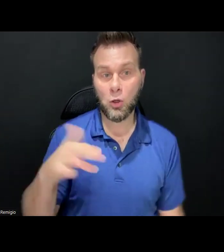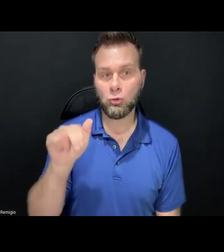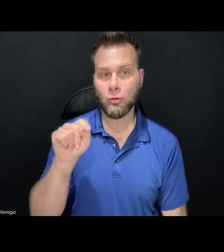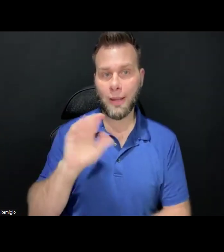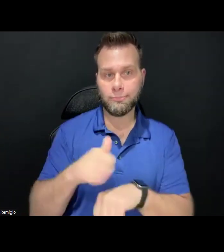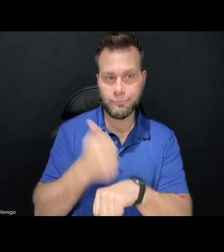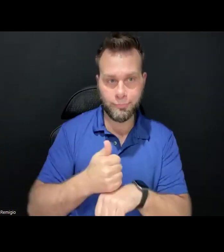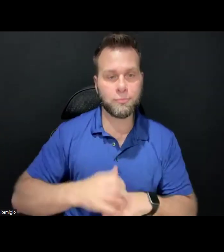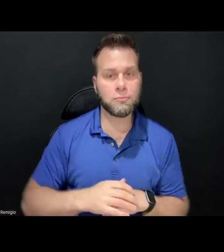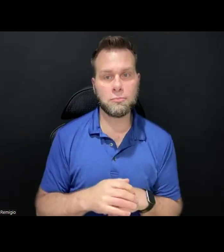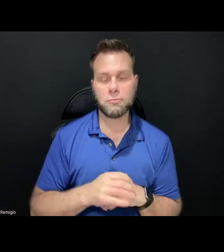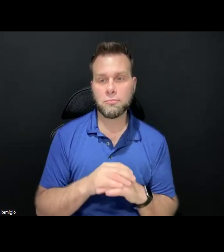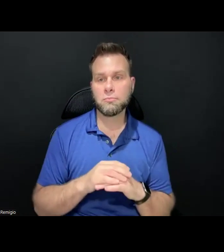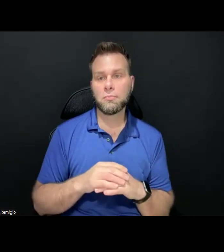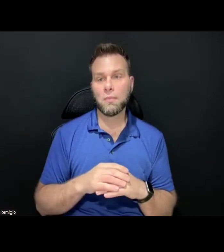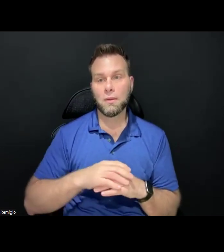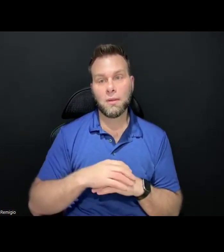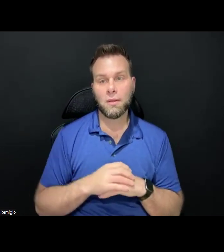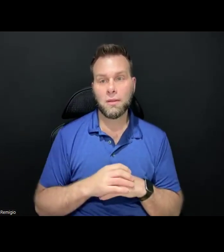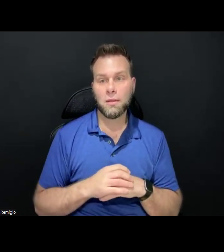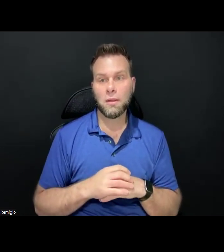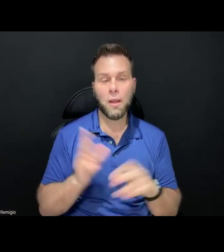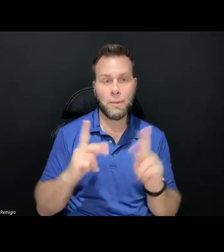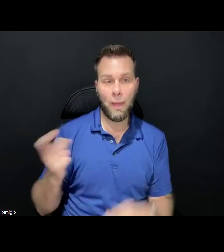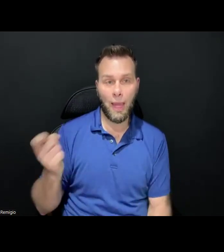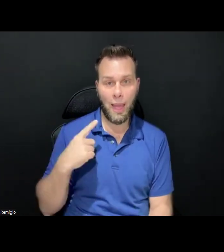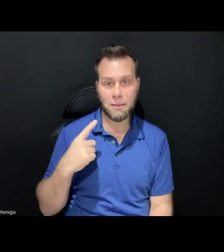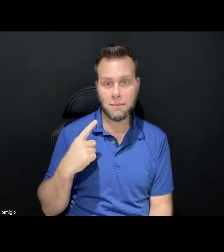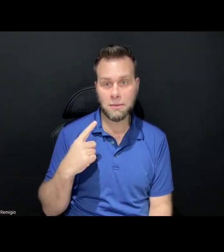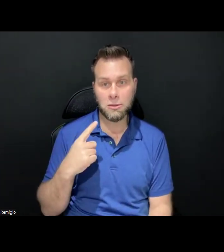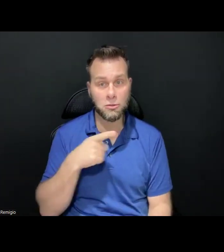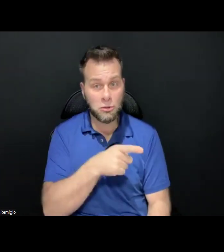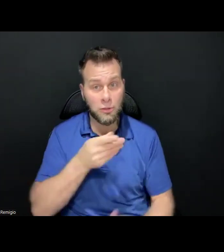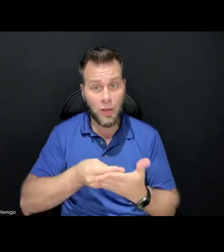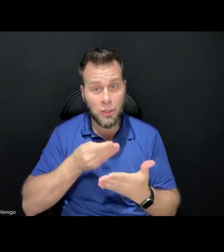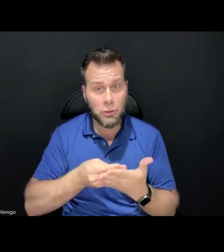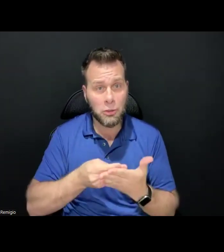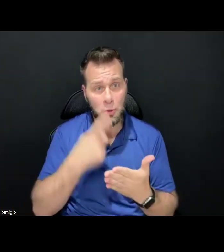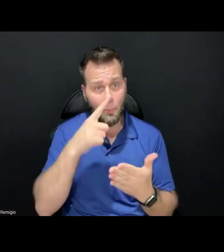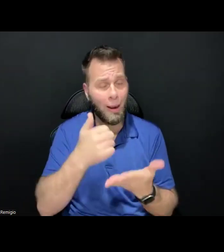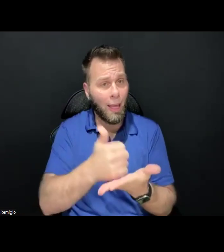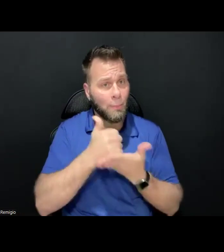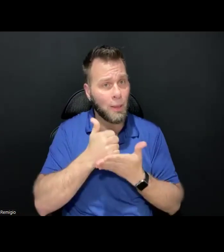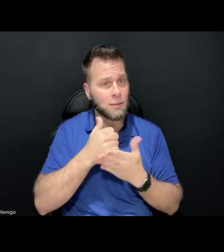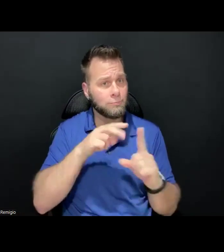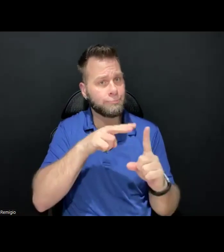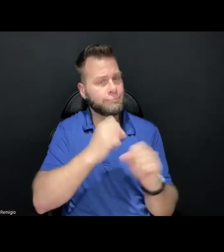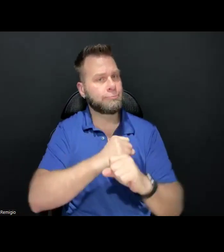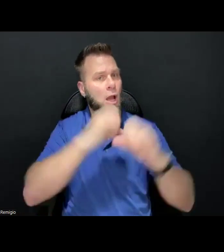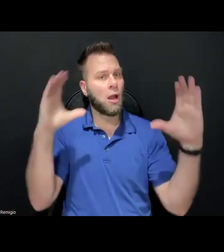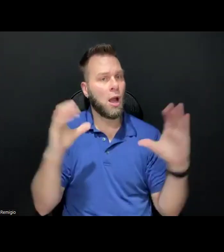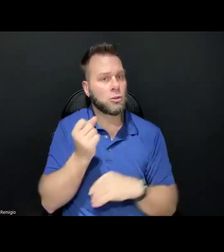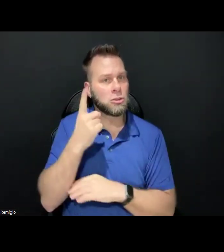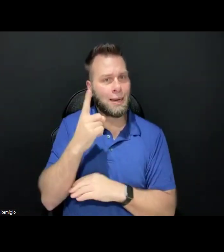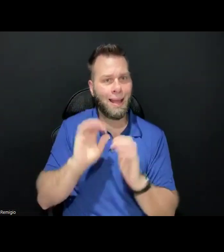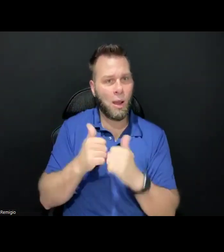there are further questions, but the task put to me was, hey, you're a funder, can you kind of give us a glimpse behind the curtain about how funders think about